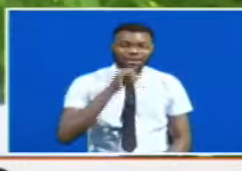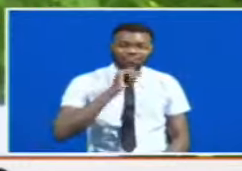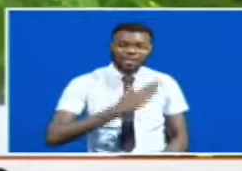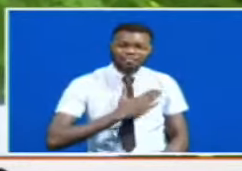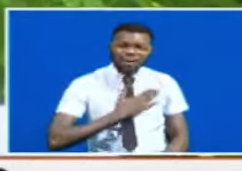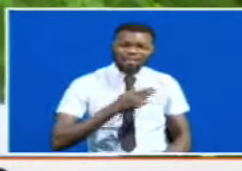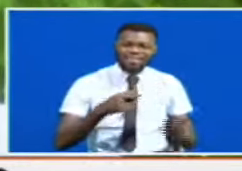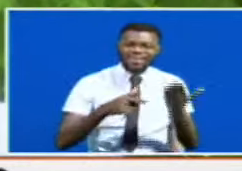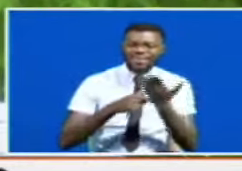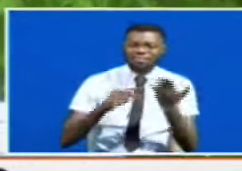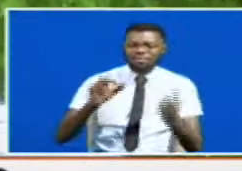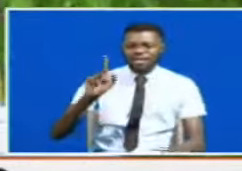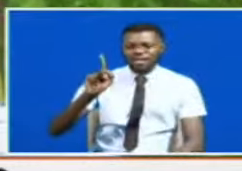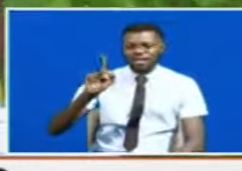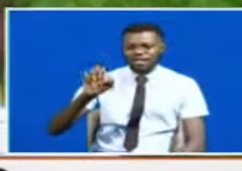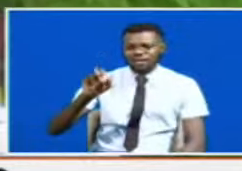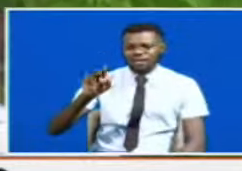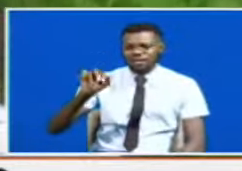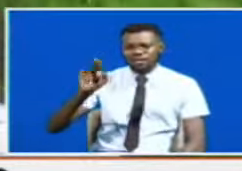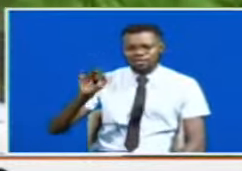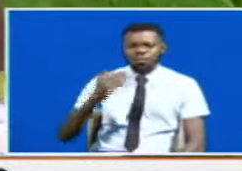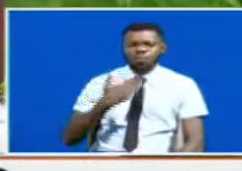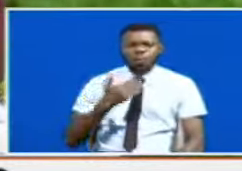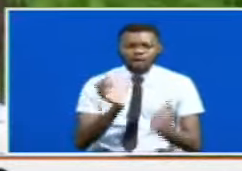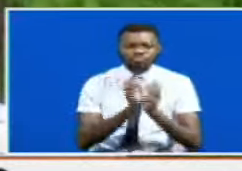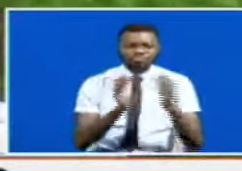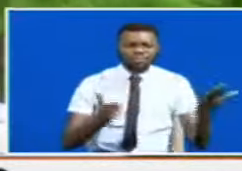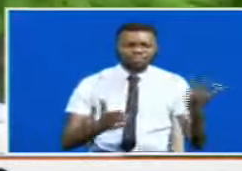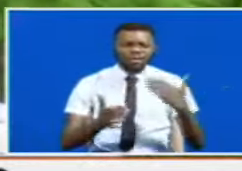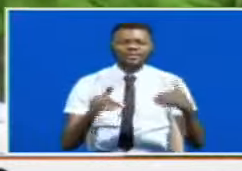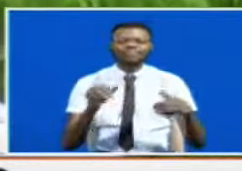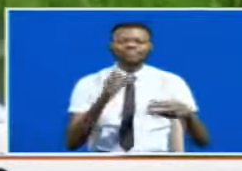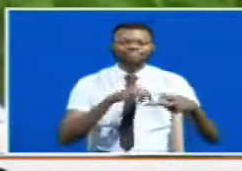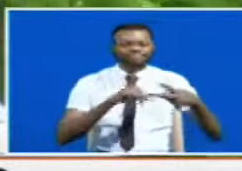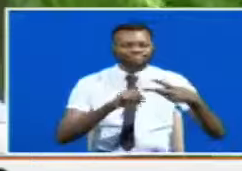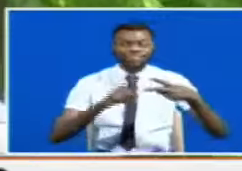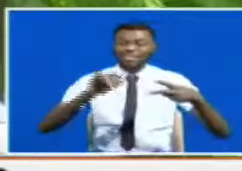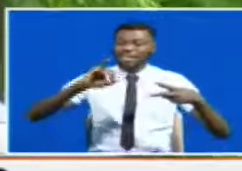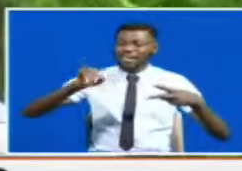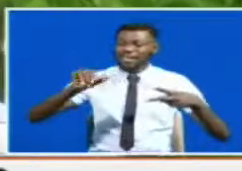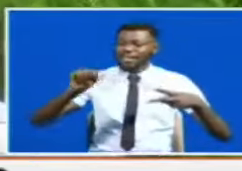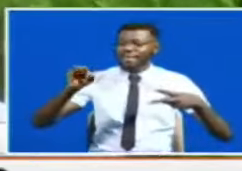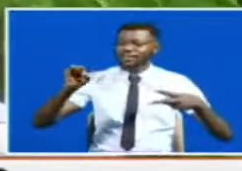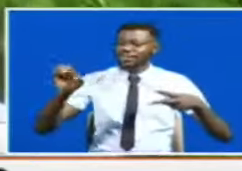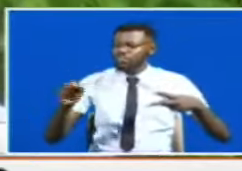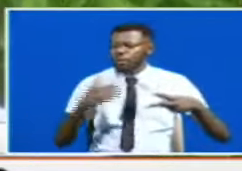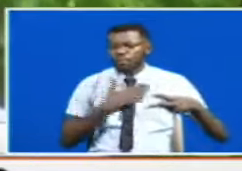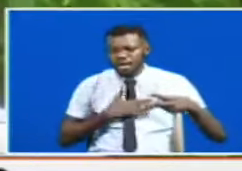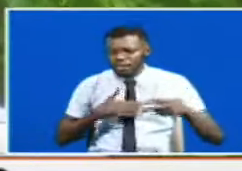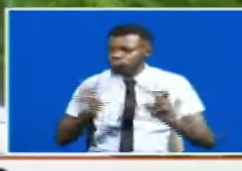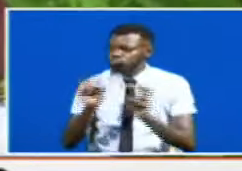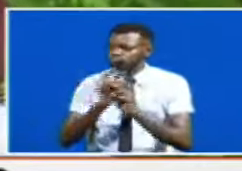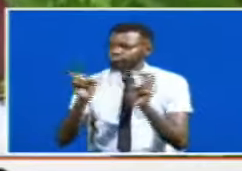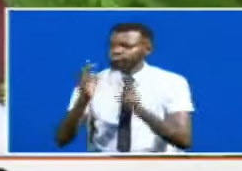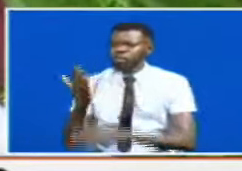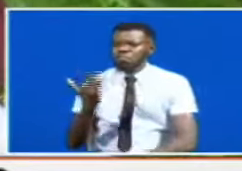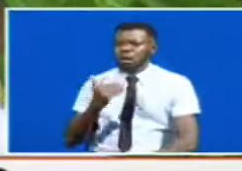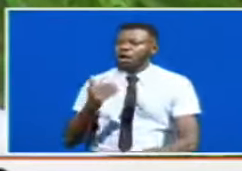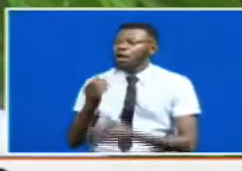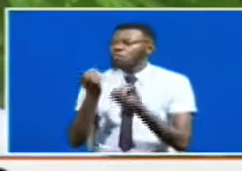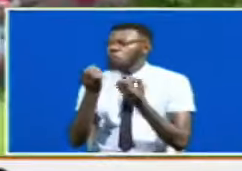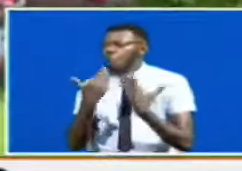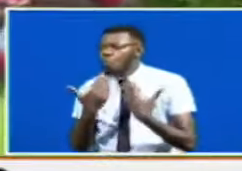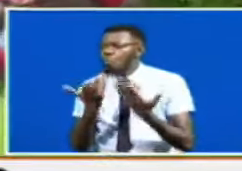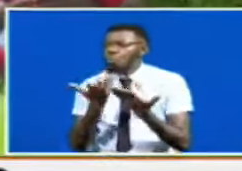Msalakani arejee tu huko nyumbani. Na huyo mwingine mwenye anaitwa James washukulike, wajue mahali aliko, kwa sababu sijapata report yako